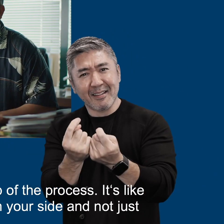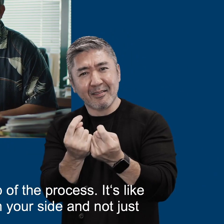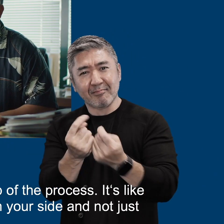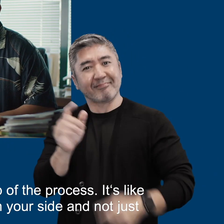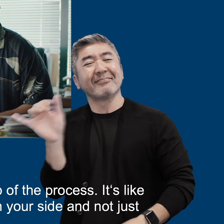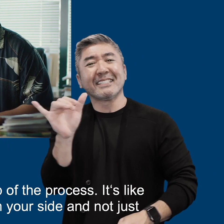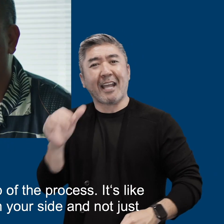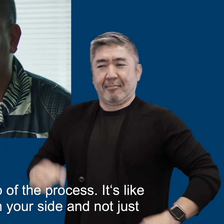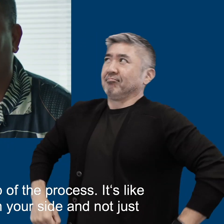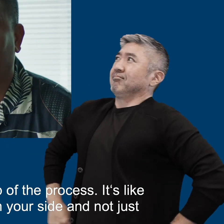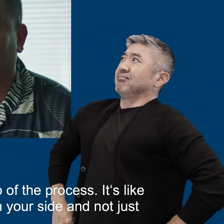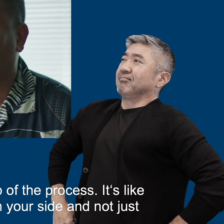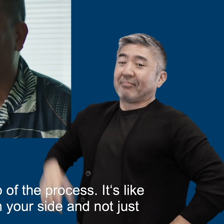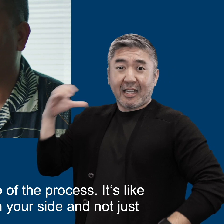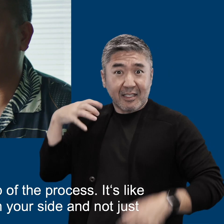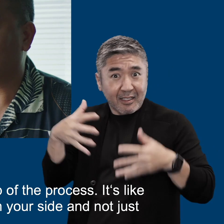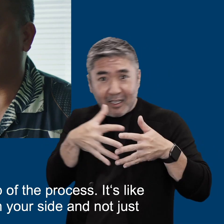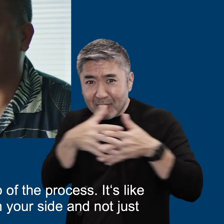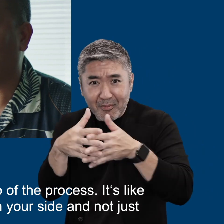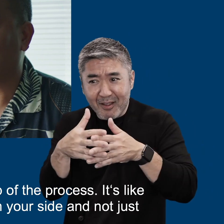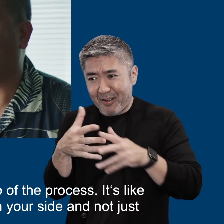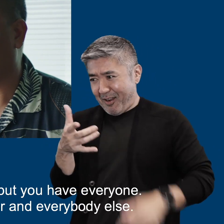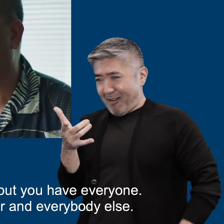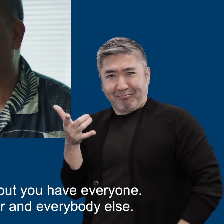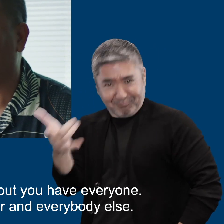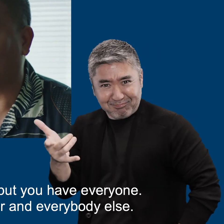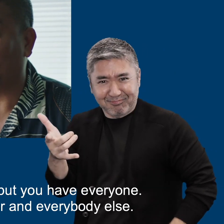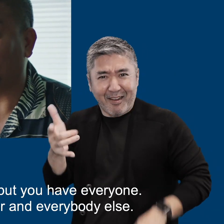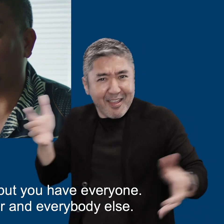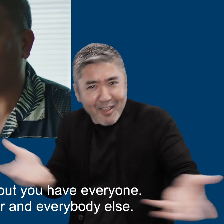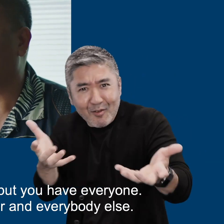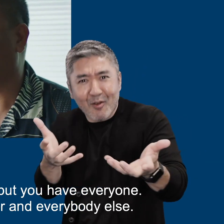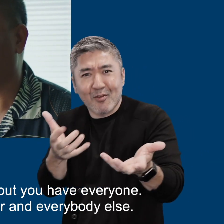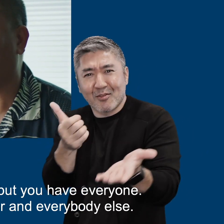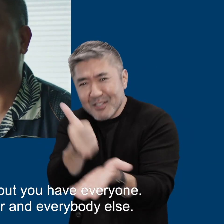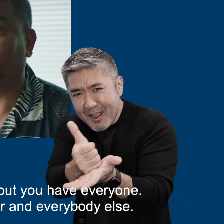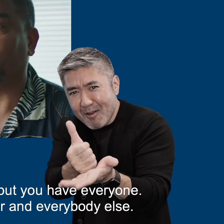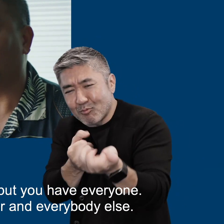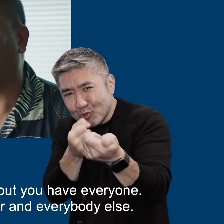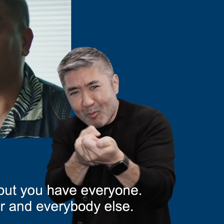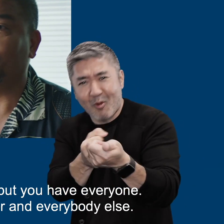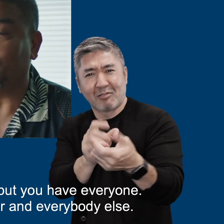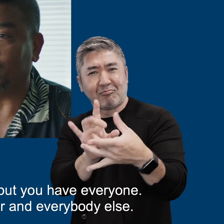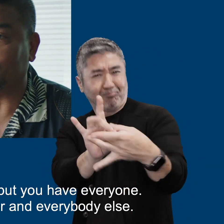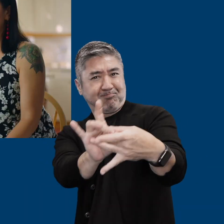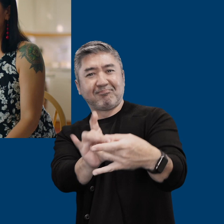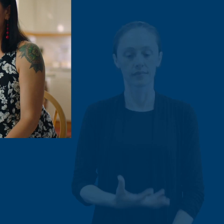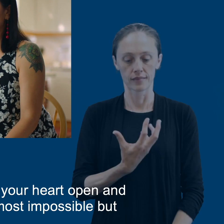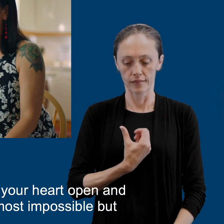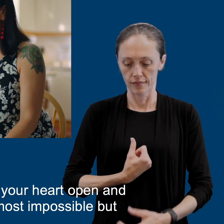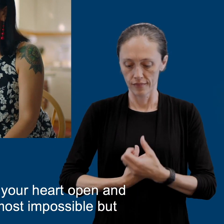through every step of the process? It's like having the Avengers on your side, and not just Iron Man or Spider-Man. You have everyone, Captain America, Thor, and everybody